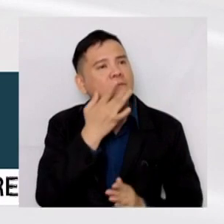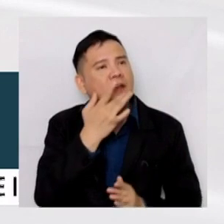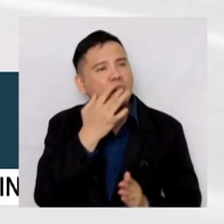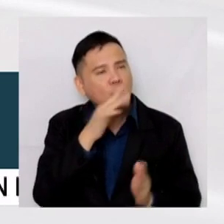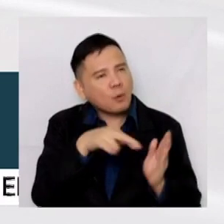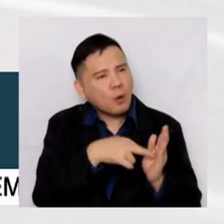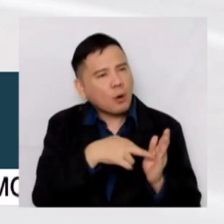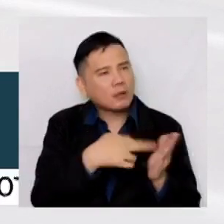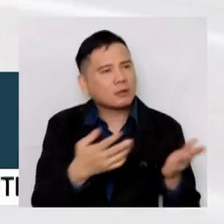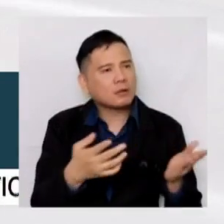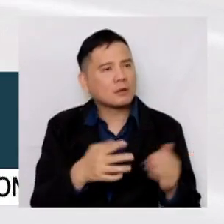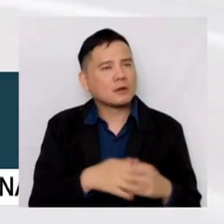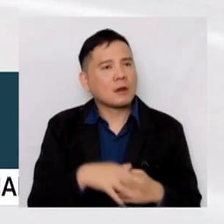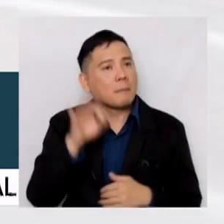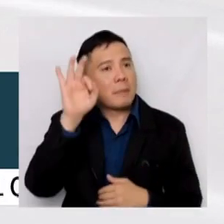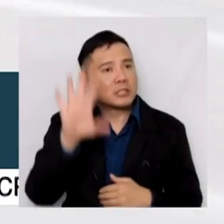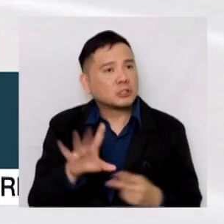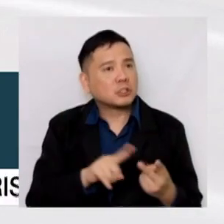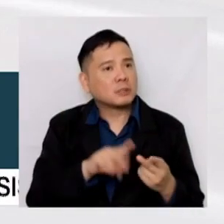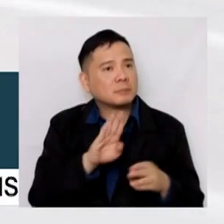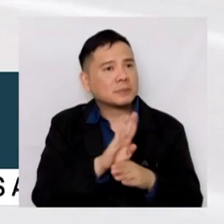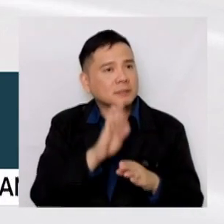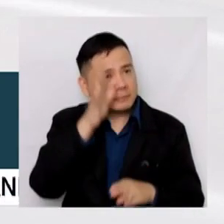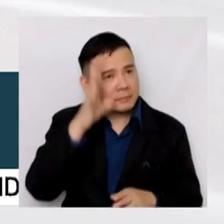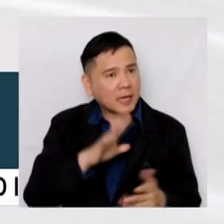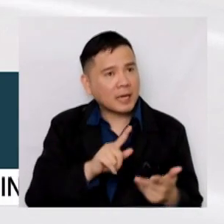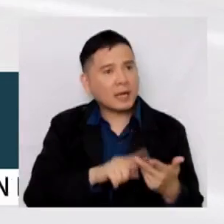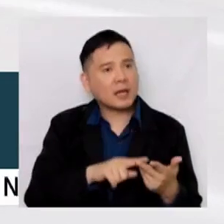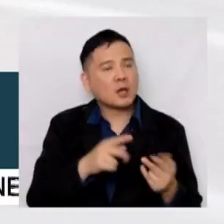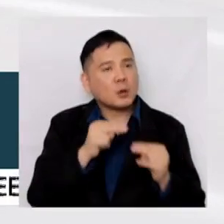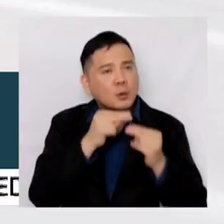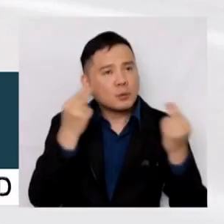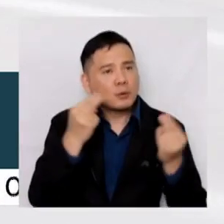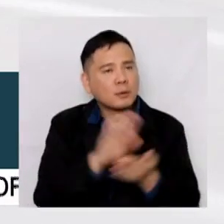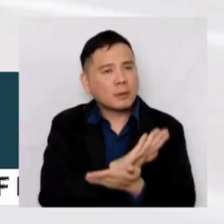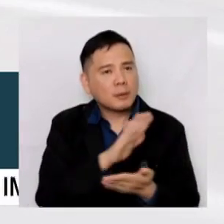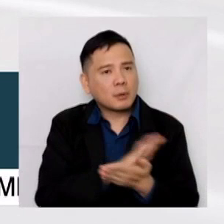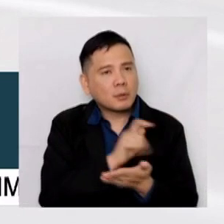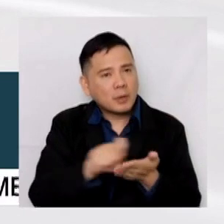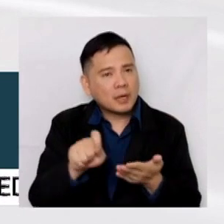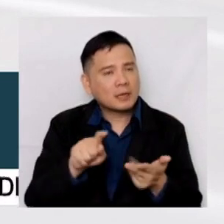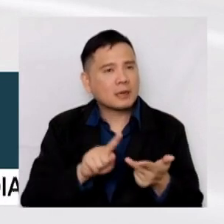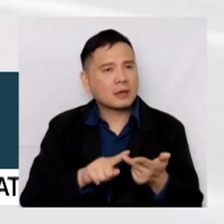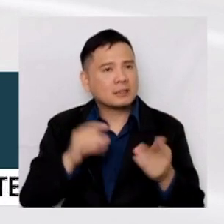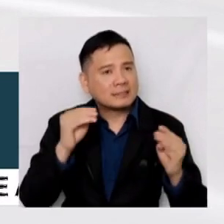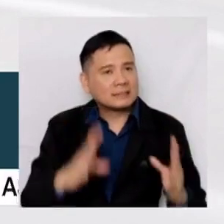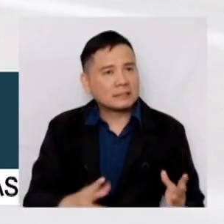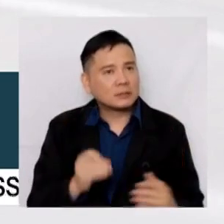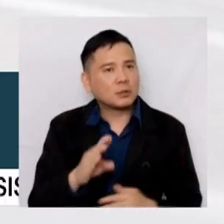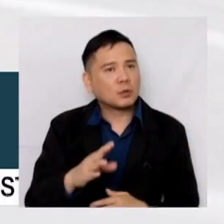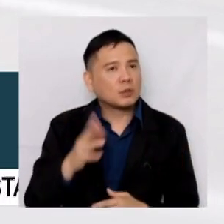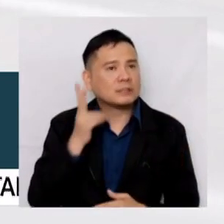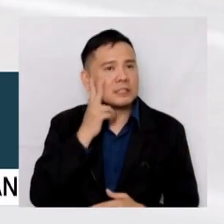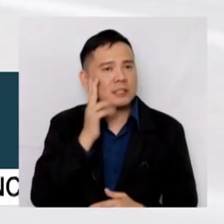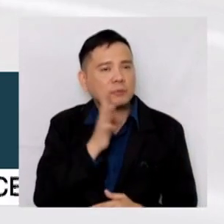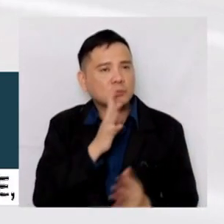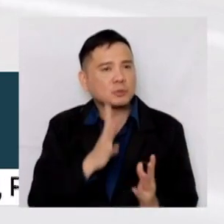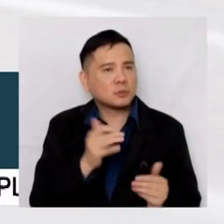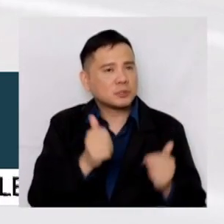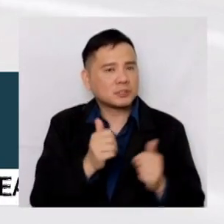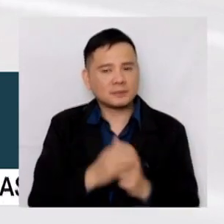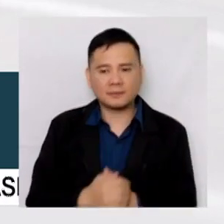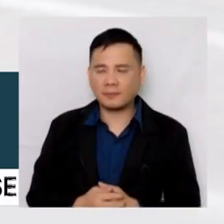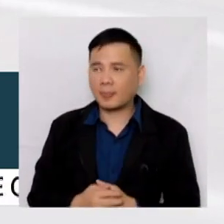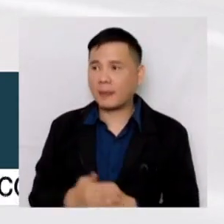be? Pastor, businessman, newspaper columnist, college professor, or Duterte spokesman? The one I'm wearing